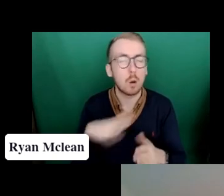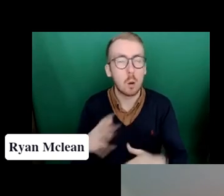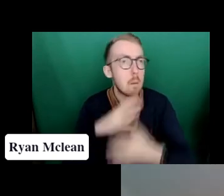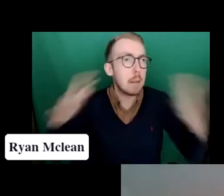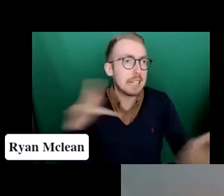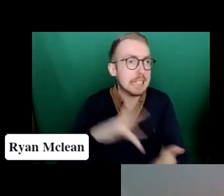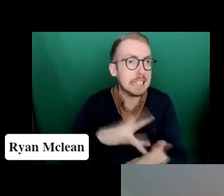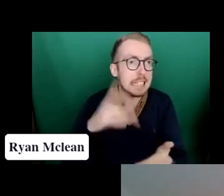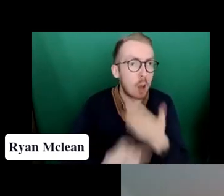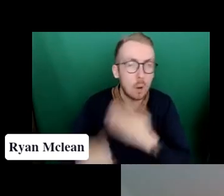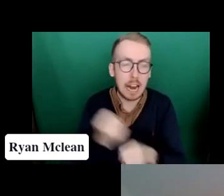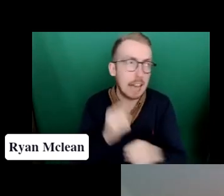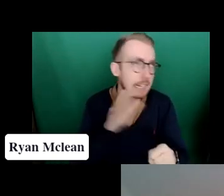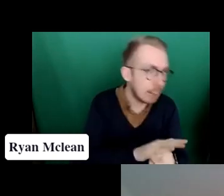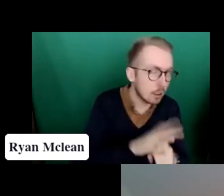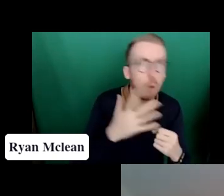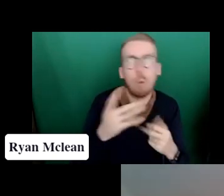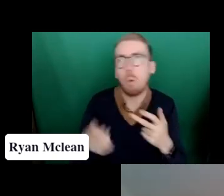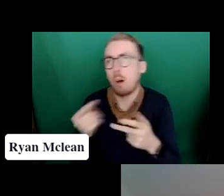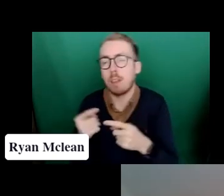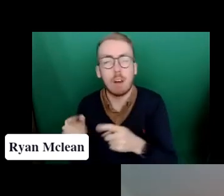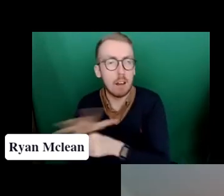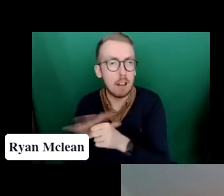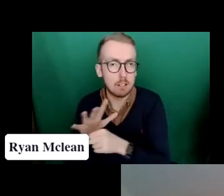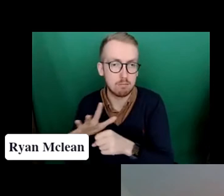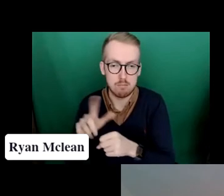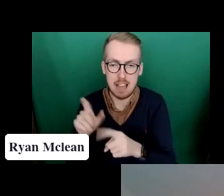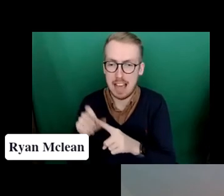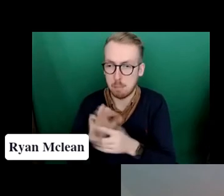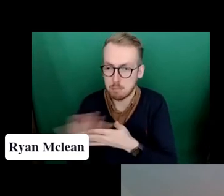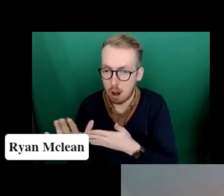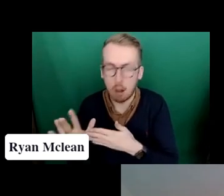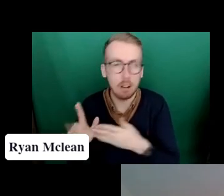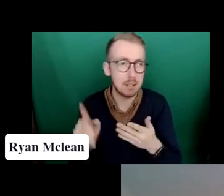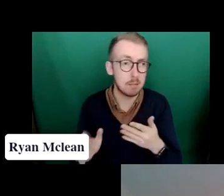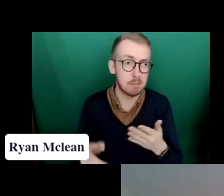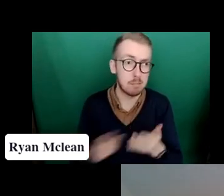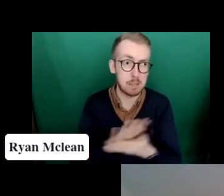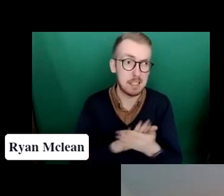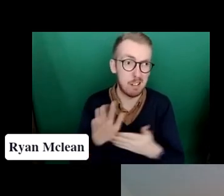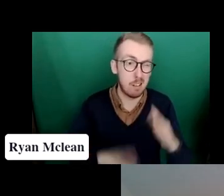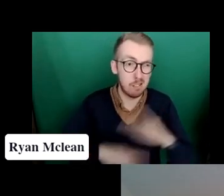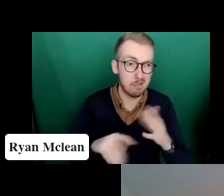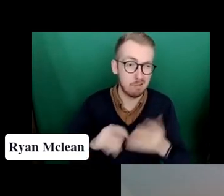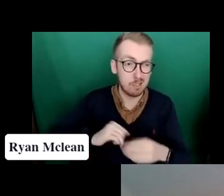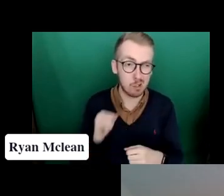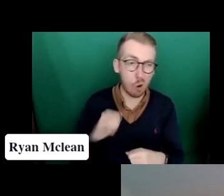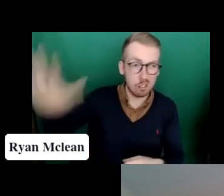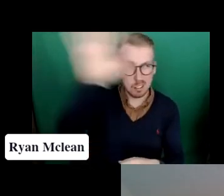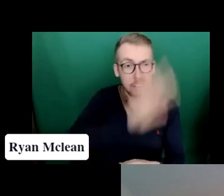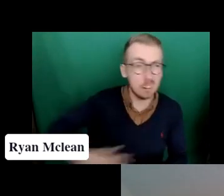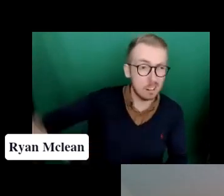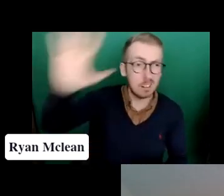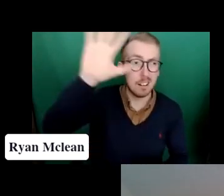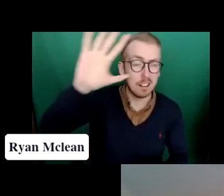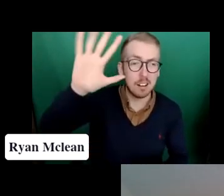there's 430 plus museums in Scotland that you need to be hitting and engaging with, you know, especially as a national development body. We want to be